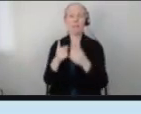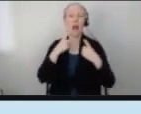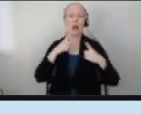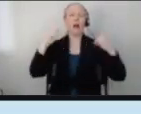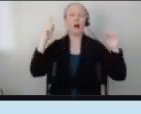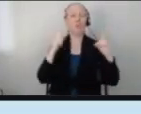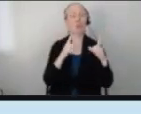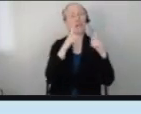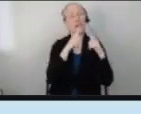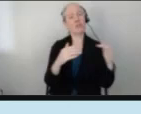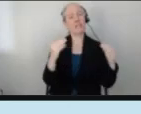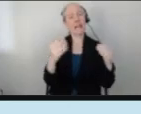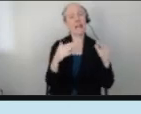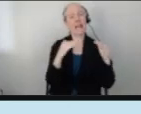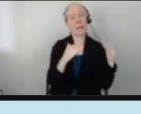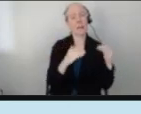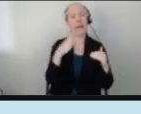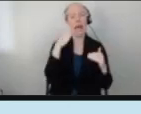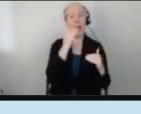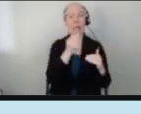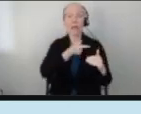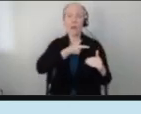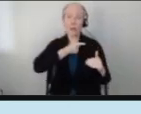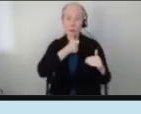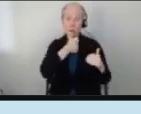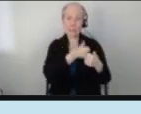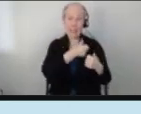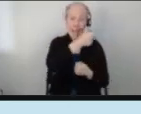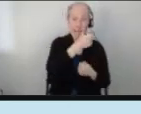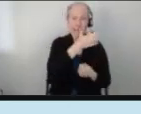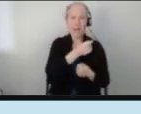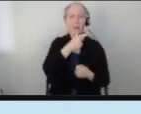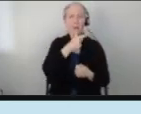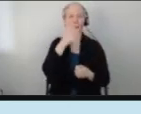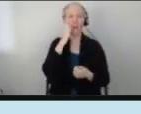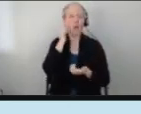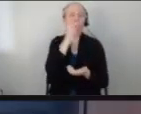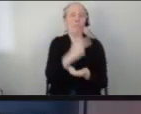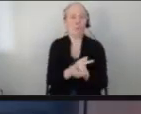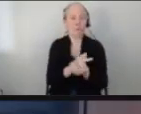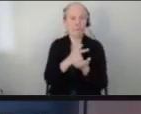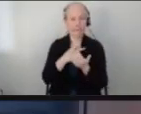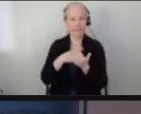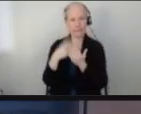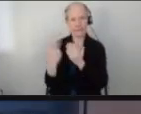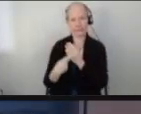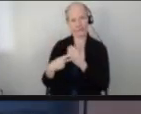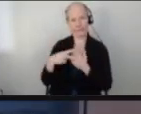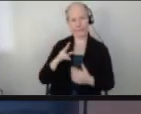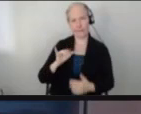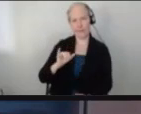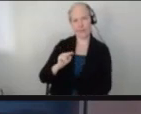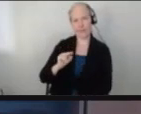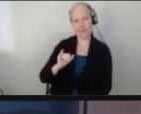and who's head of it and who would approve those initiatives. Oh, okay, okay.